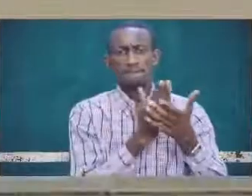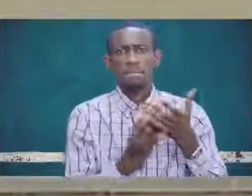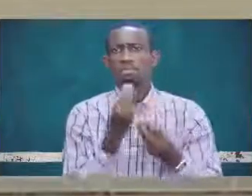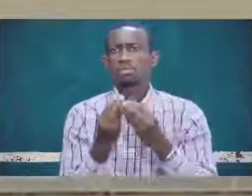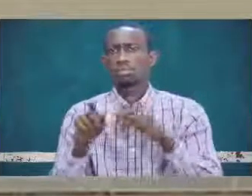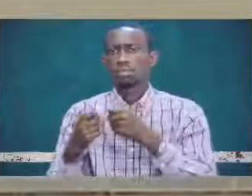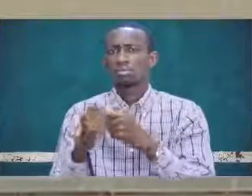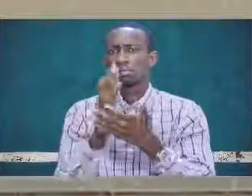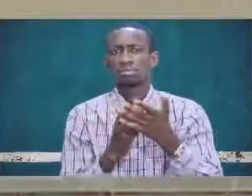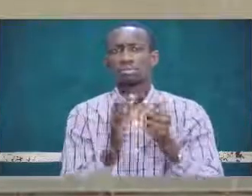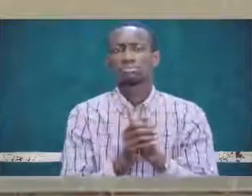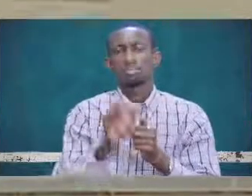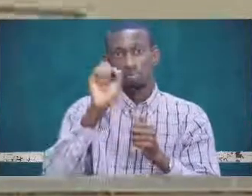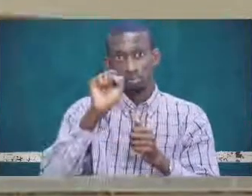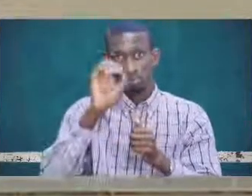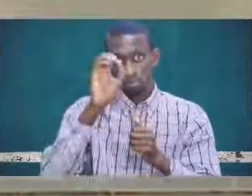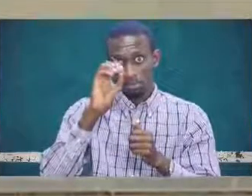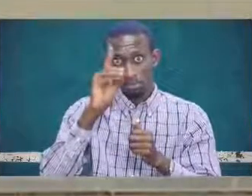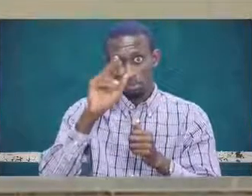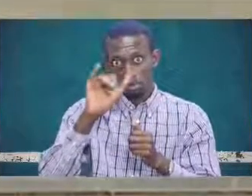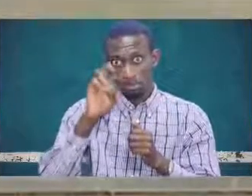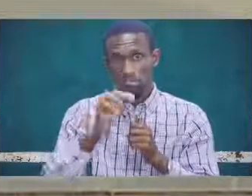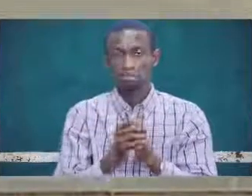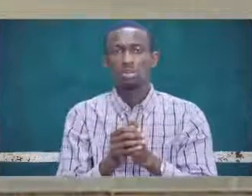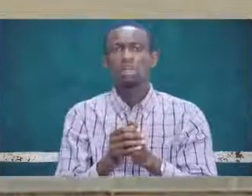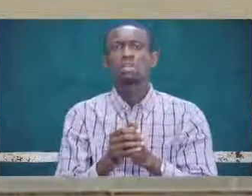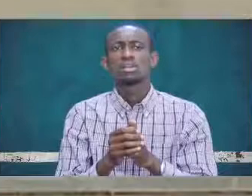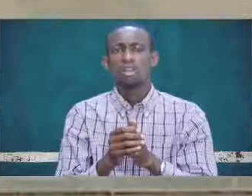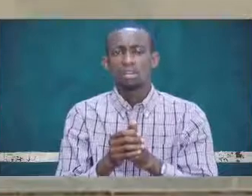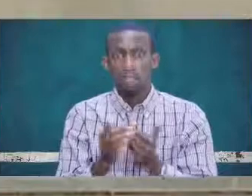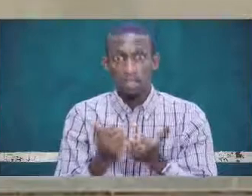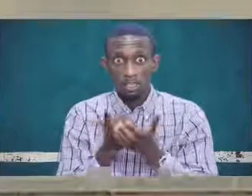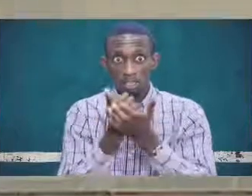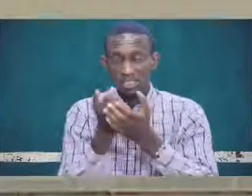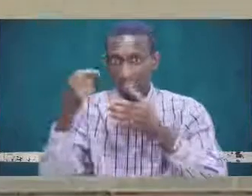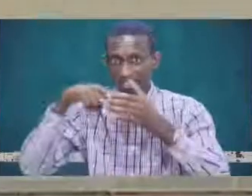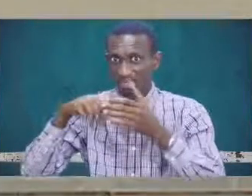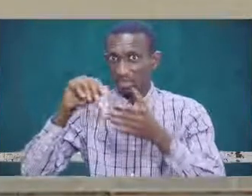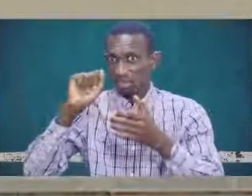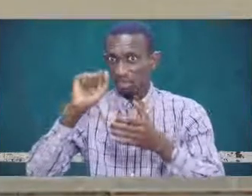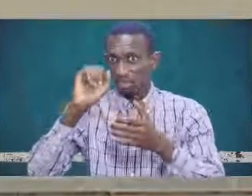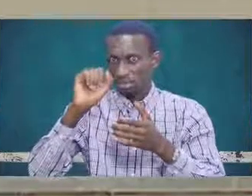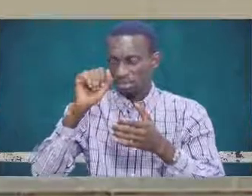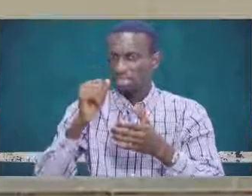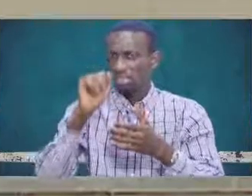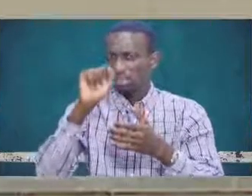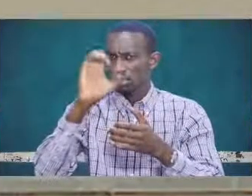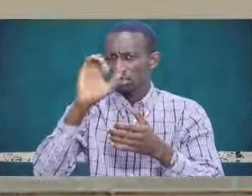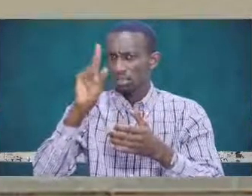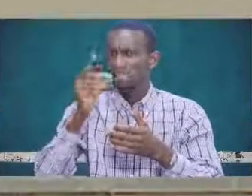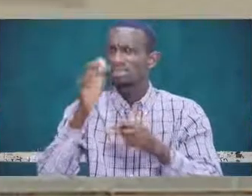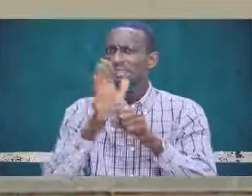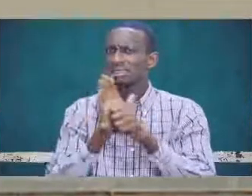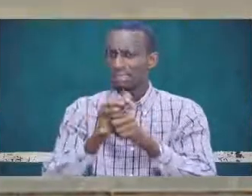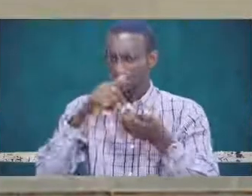We have sodium bicarbonate, provides a suitable environment, neutralizing the acid that has been from the